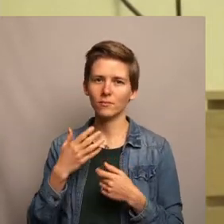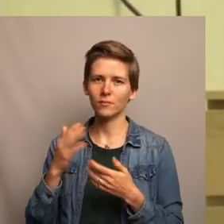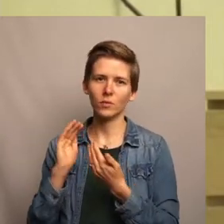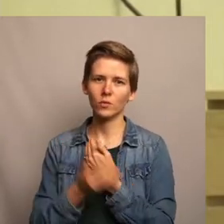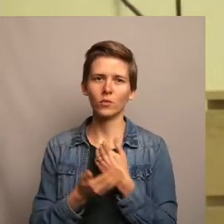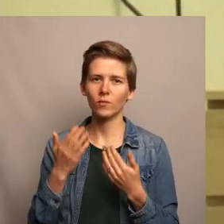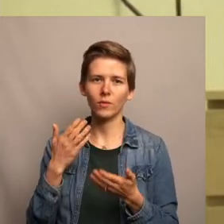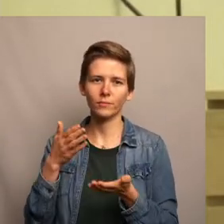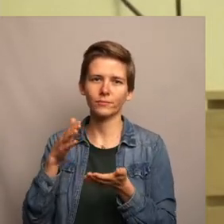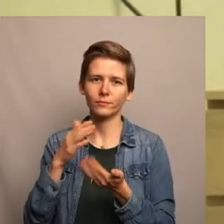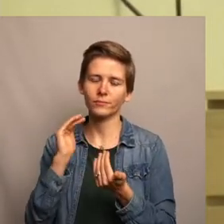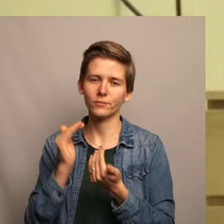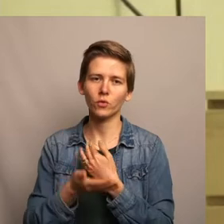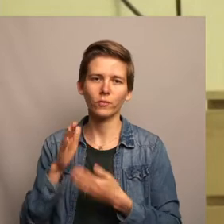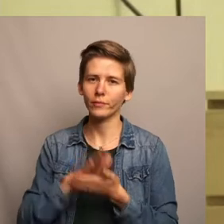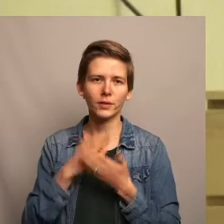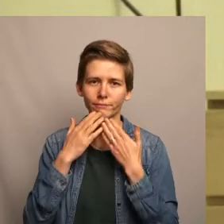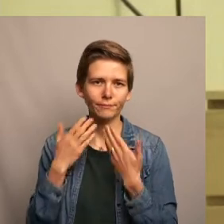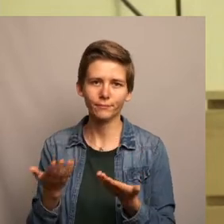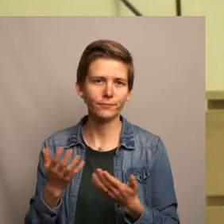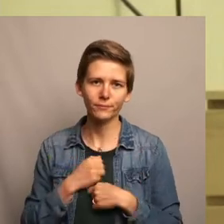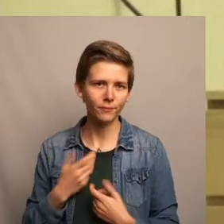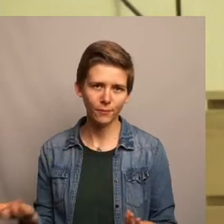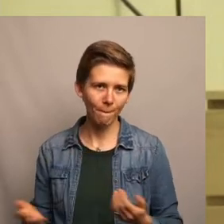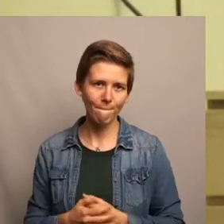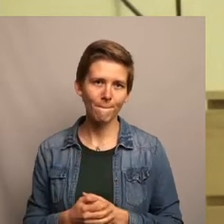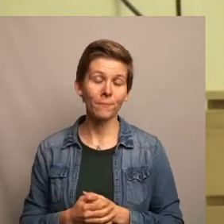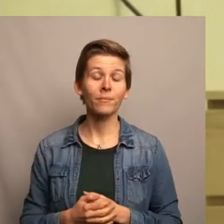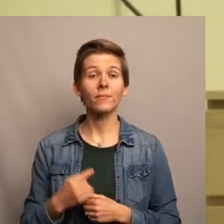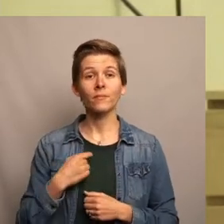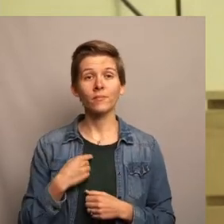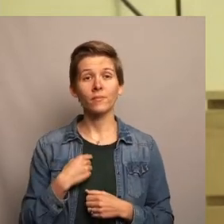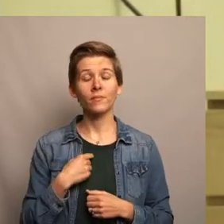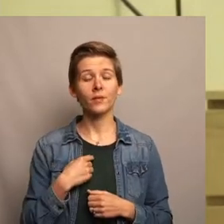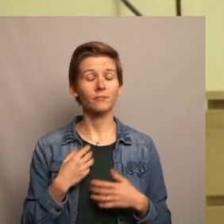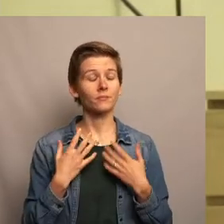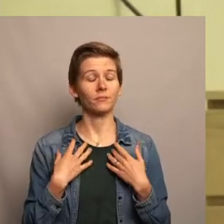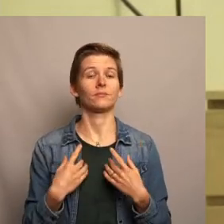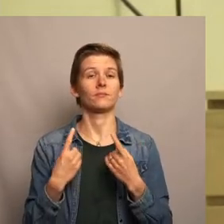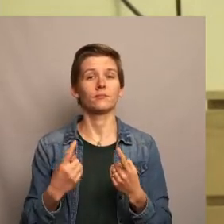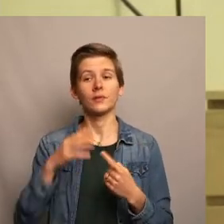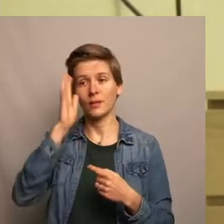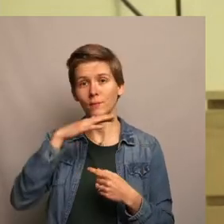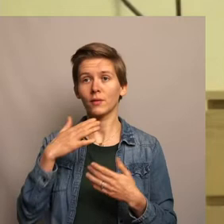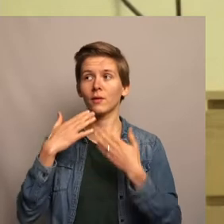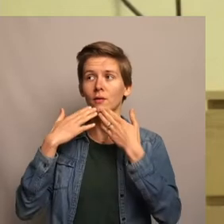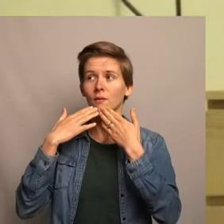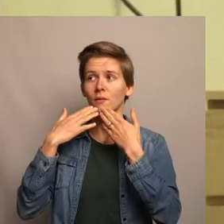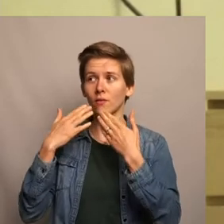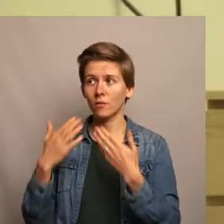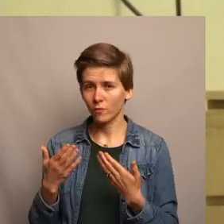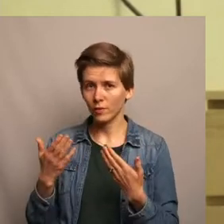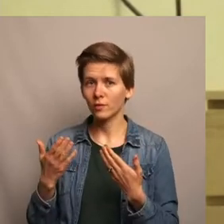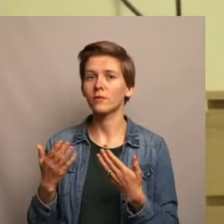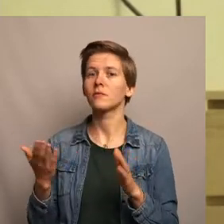right? But I think for me, what was most interesting was that when people are even accepted, the kind of challenges that